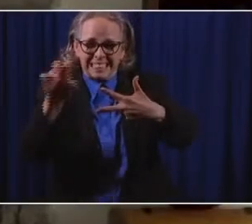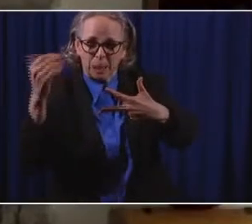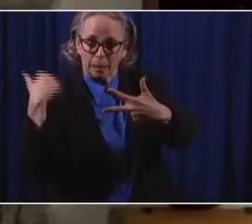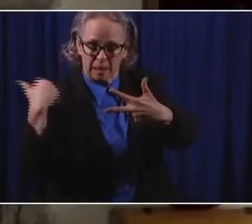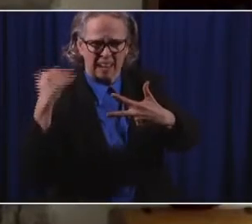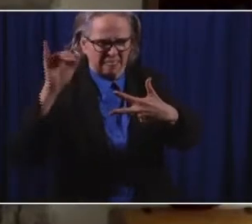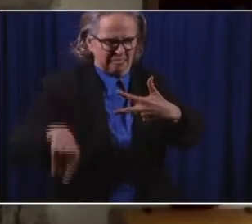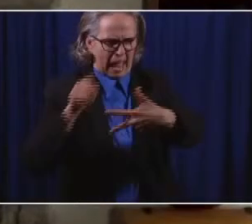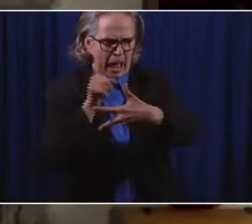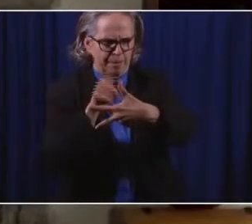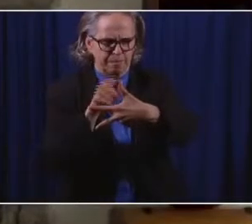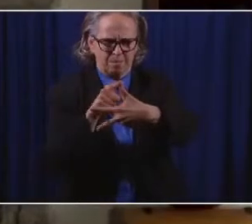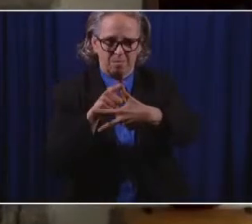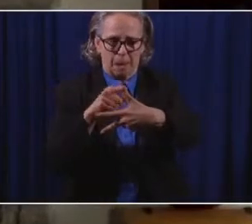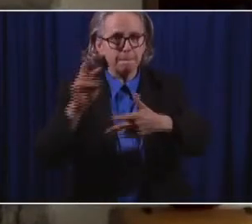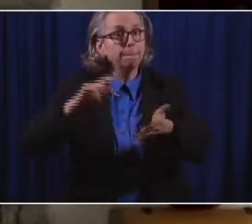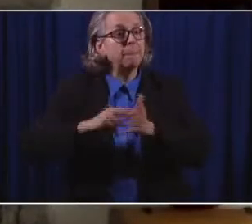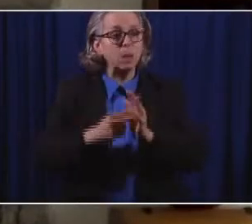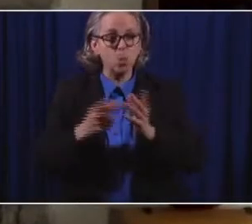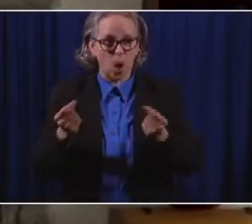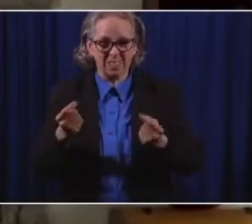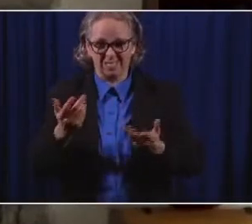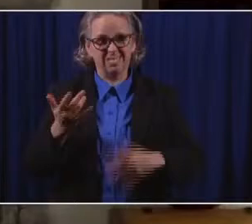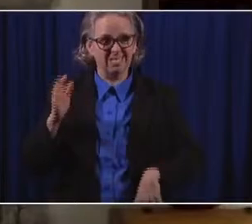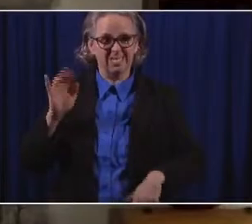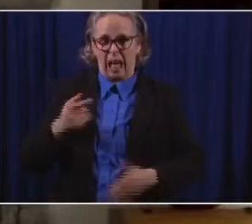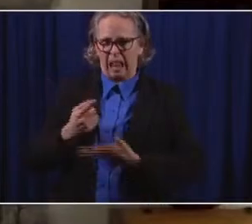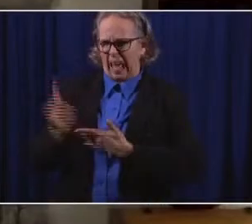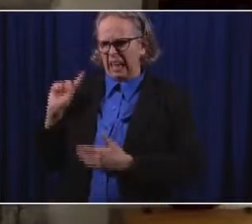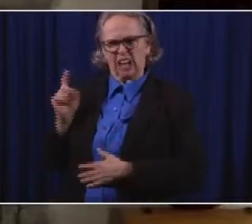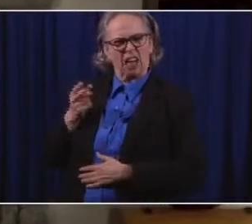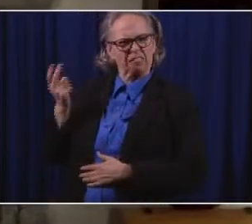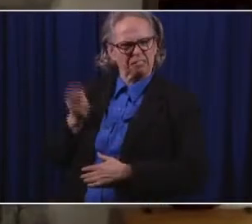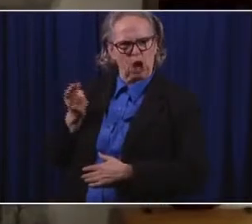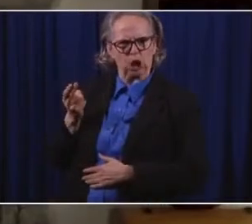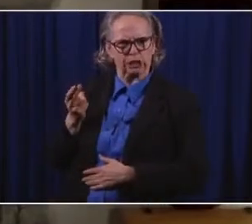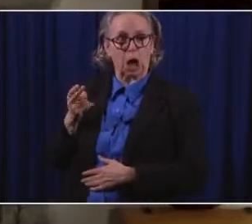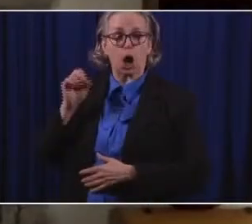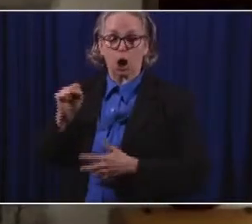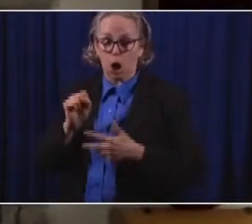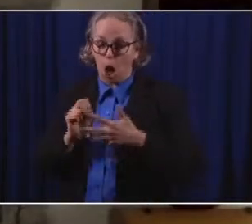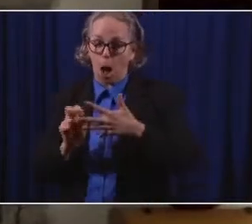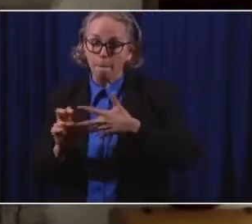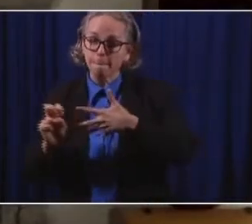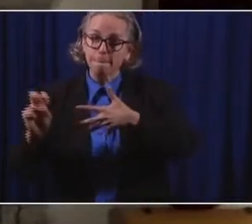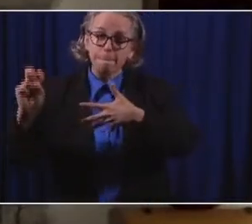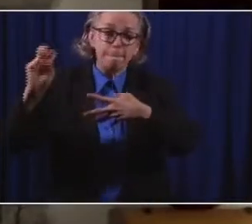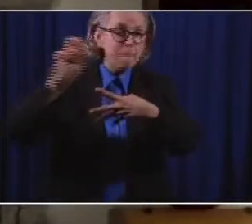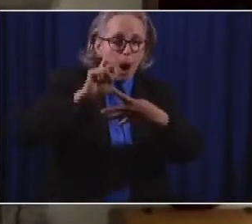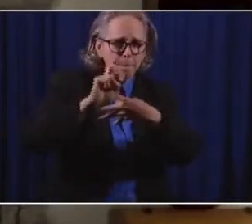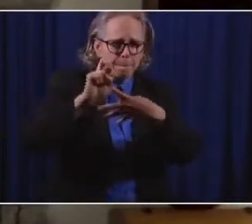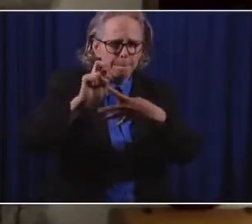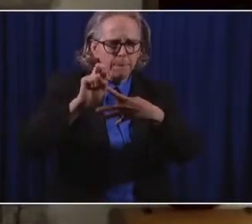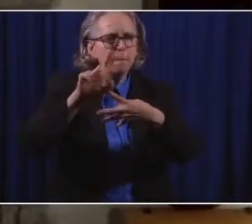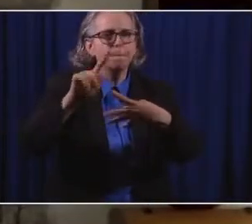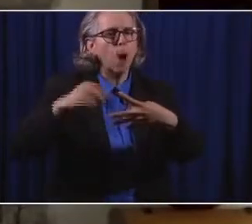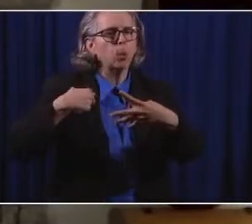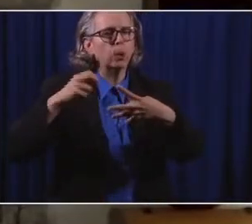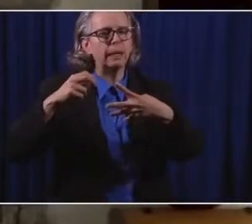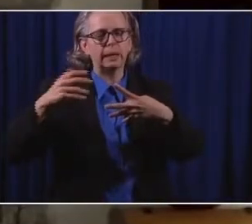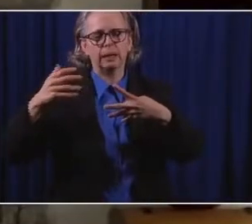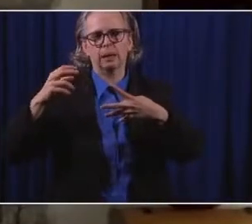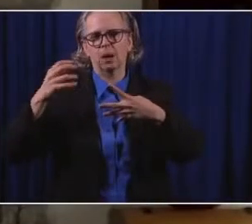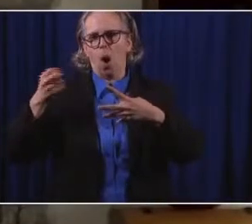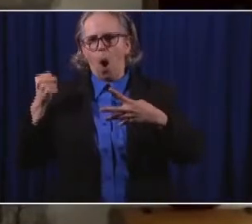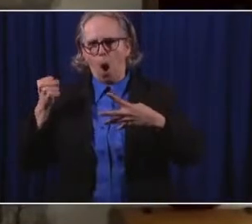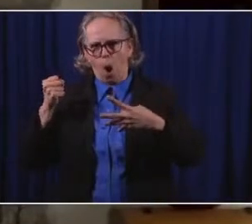hit the criteria last Thursday. But under our way we set this up months ago, they've got to hit that twice